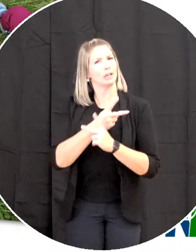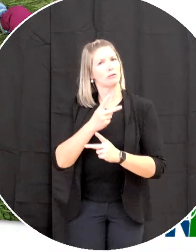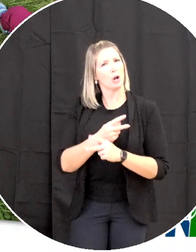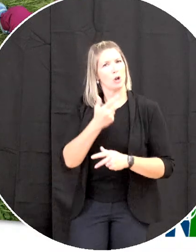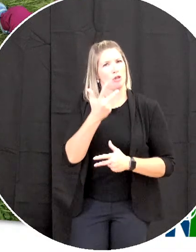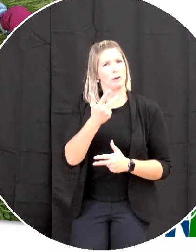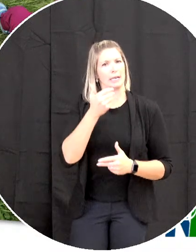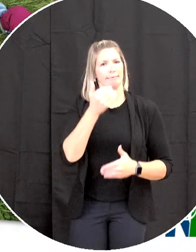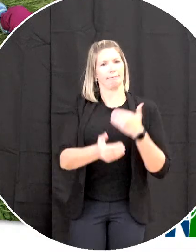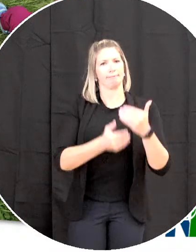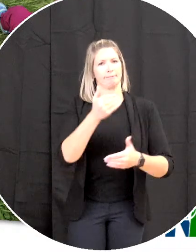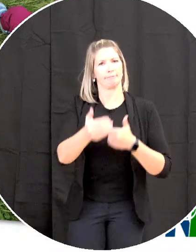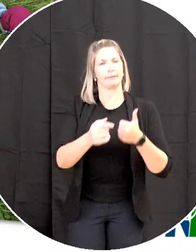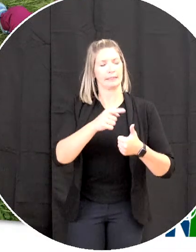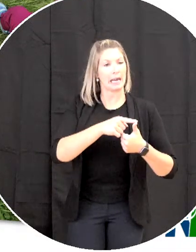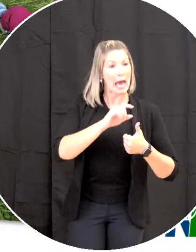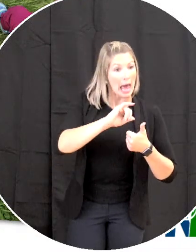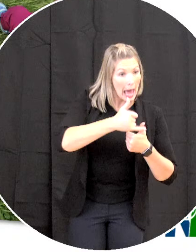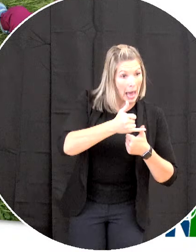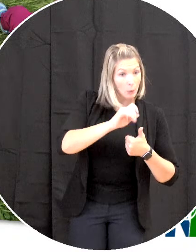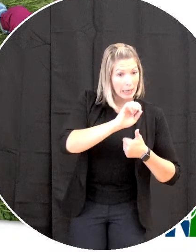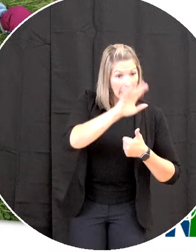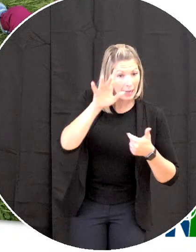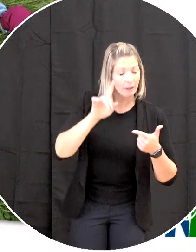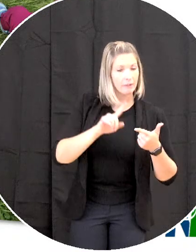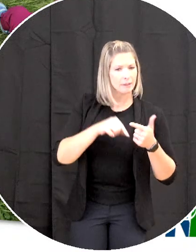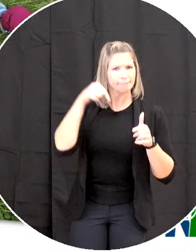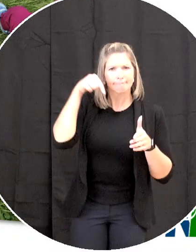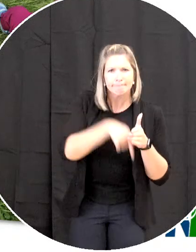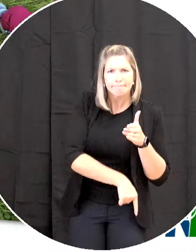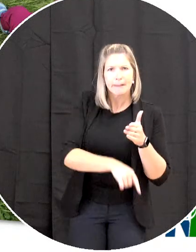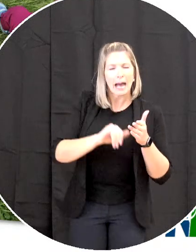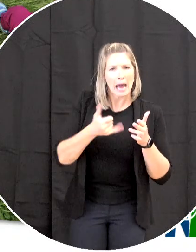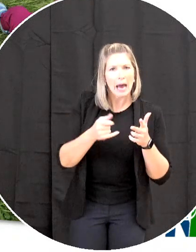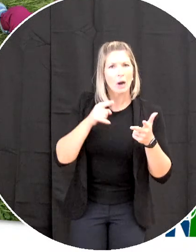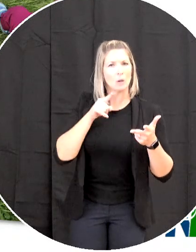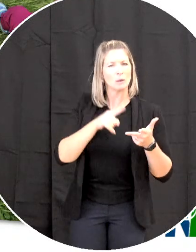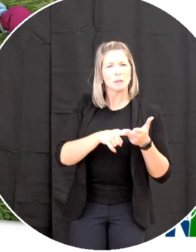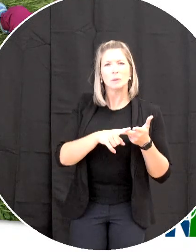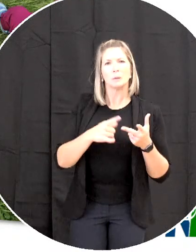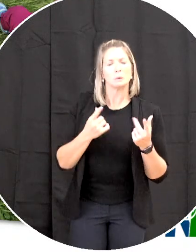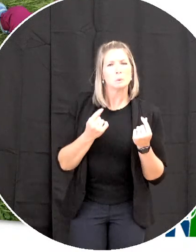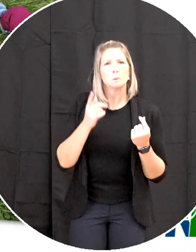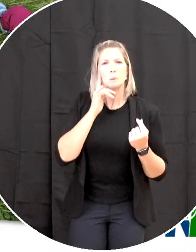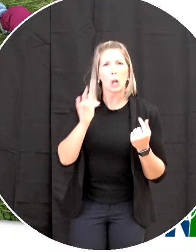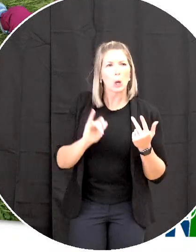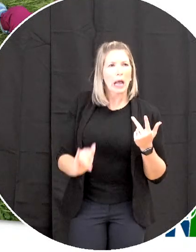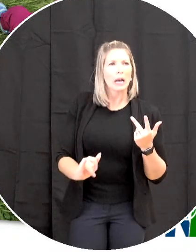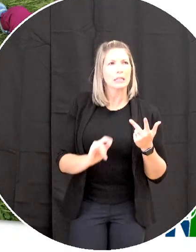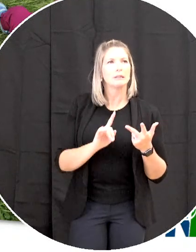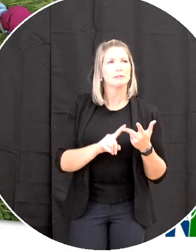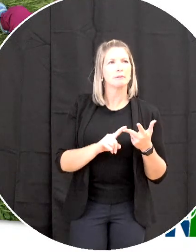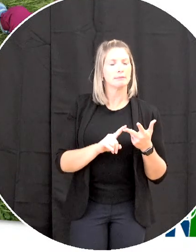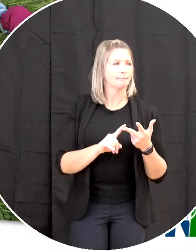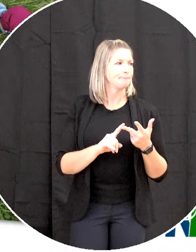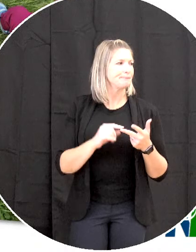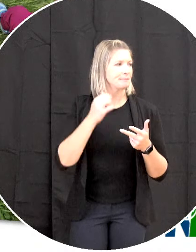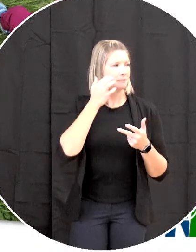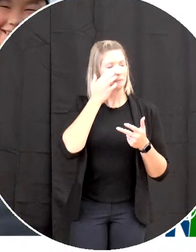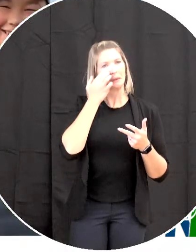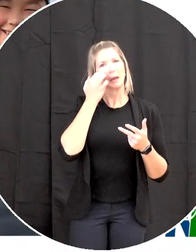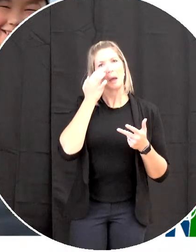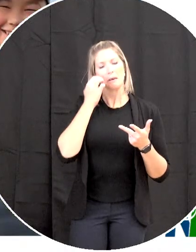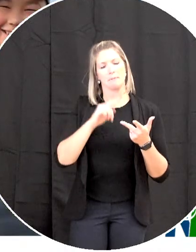and sustainability. And we anticipate focusing this year on building capacity and clarity for all NLESD educators and